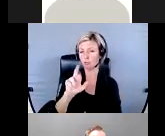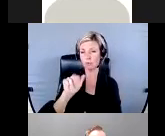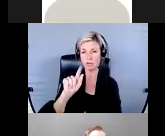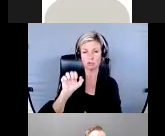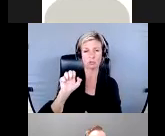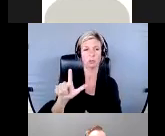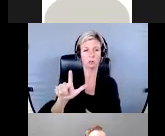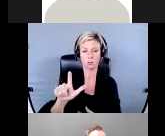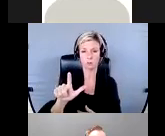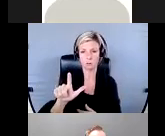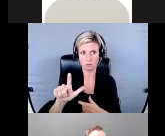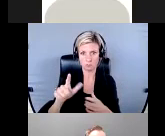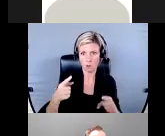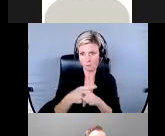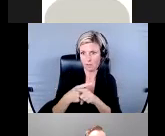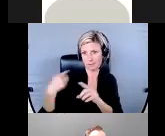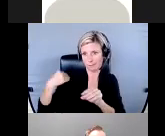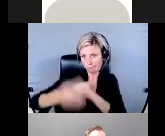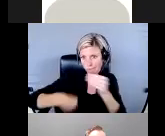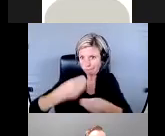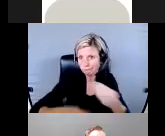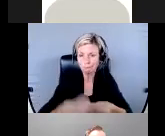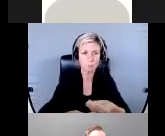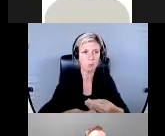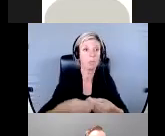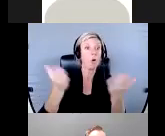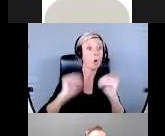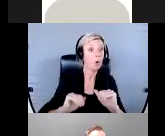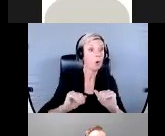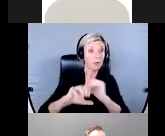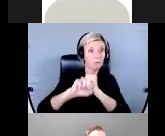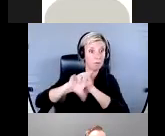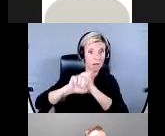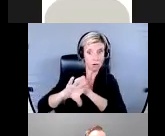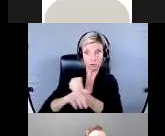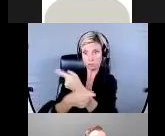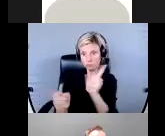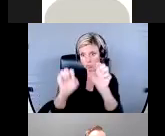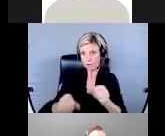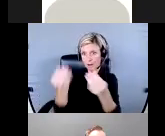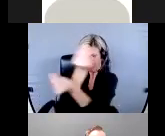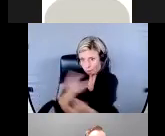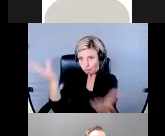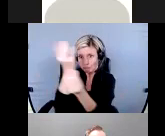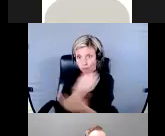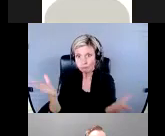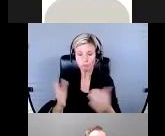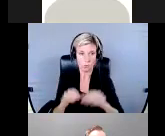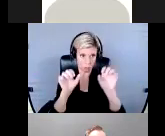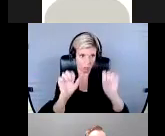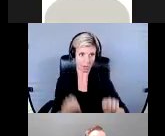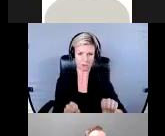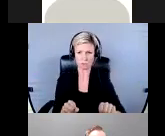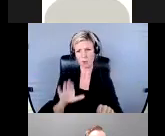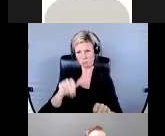put the contact information in here. Oh, this is a flyer you can share this with the public. If you want all of this afterwards, I can